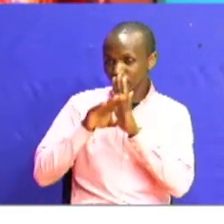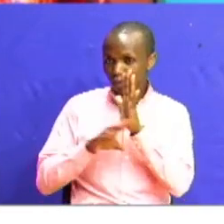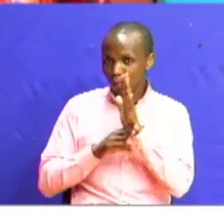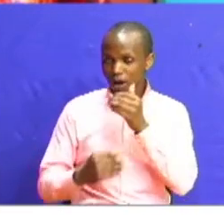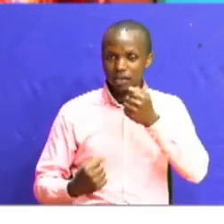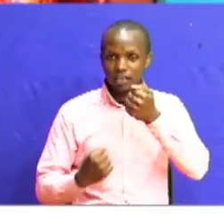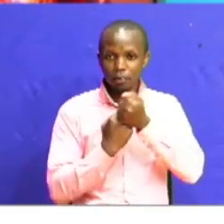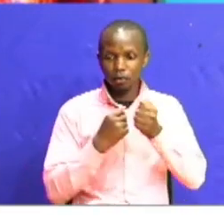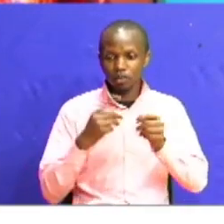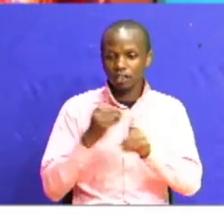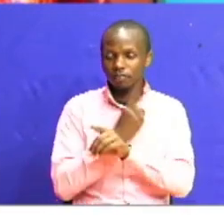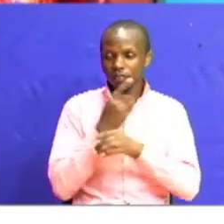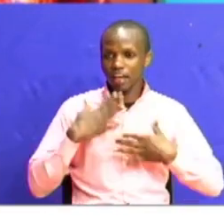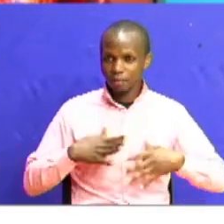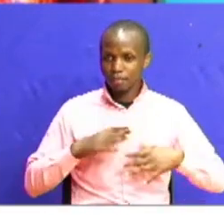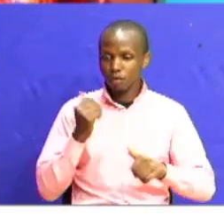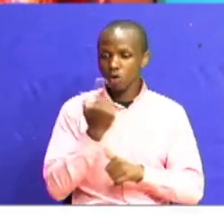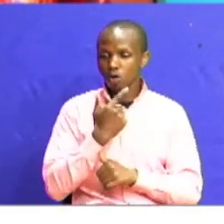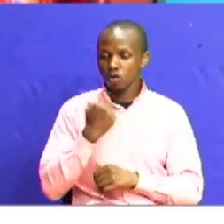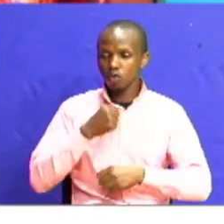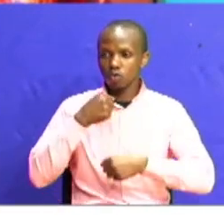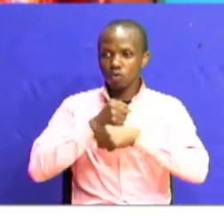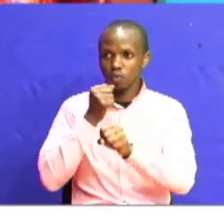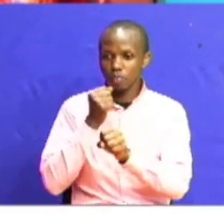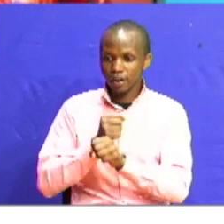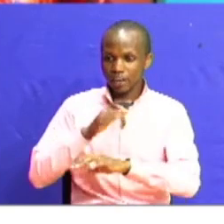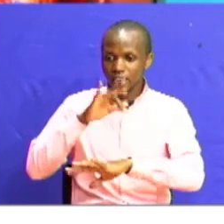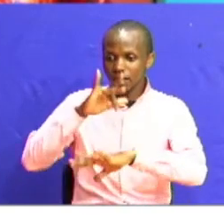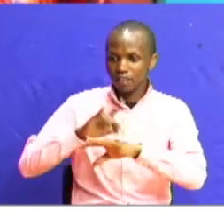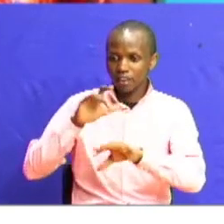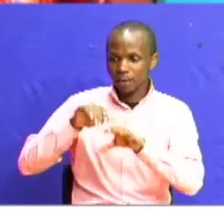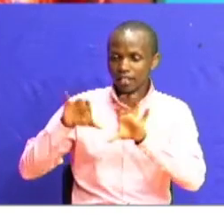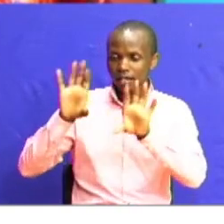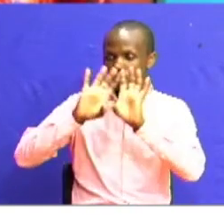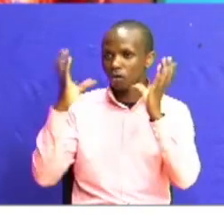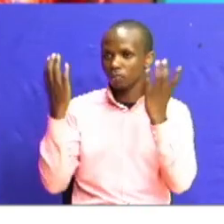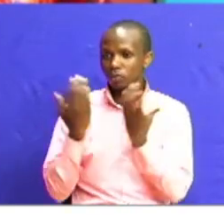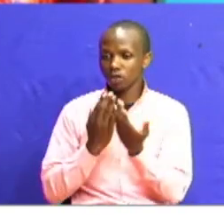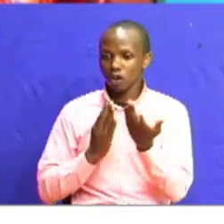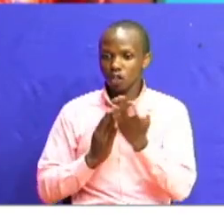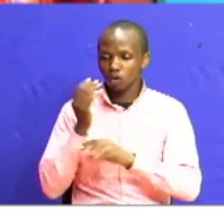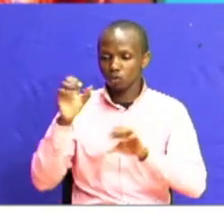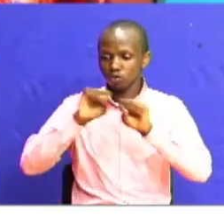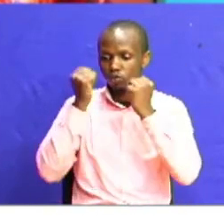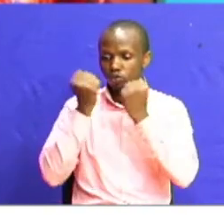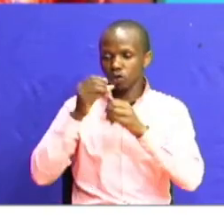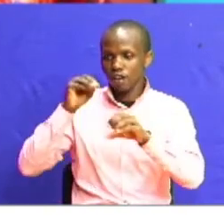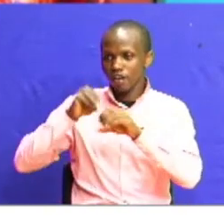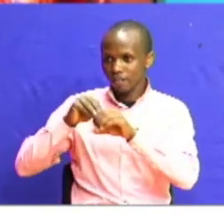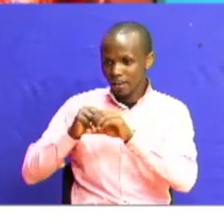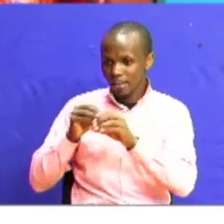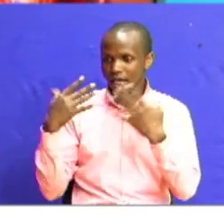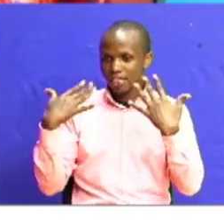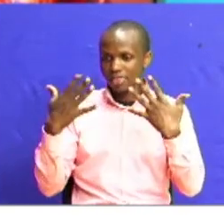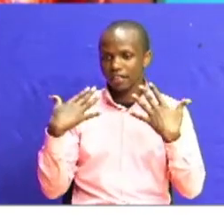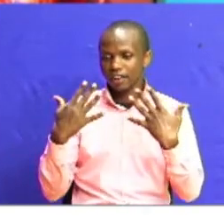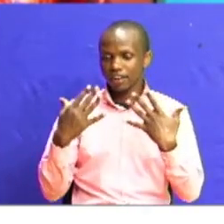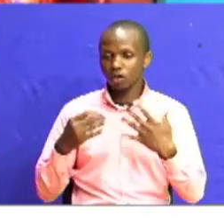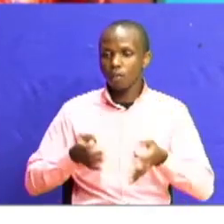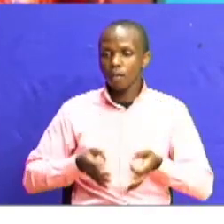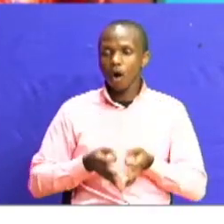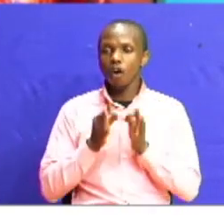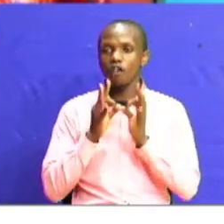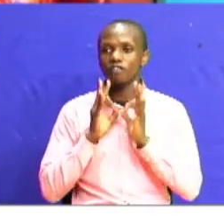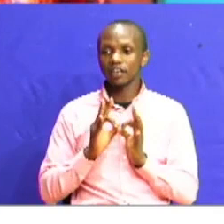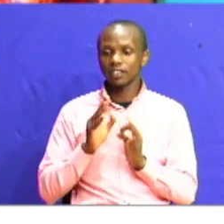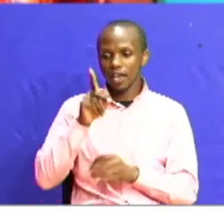individual Kenyans who are keen to make an impact in their communities through social investments, Safaricom's Chief Executive Officer,